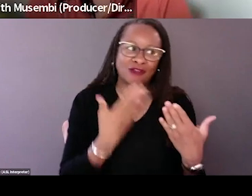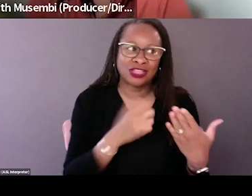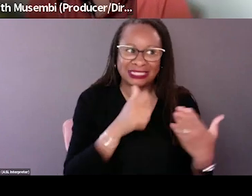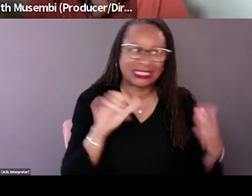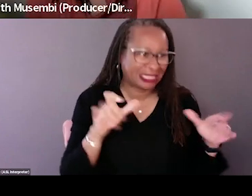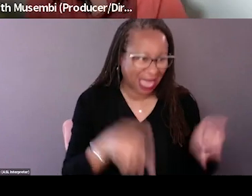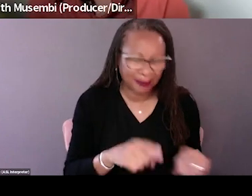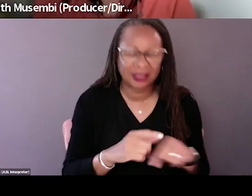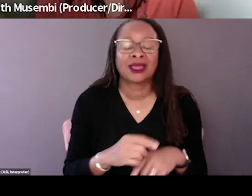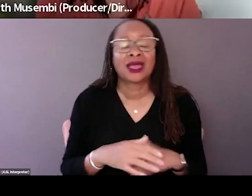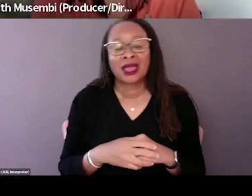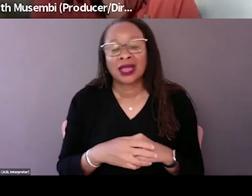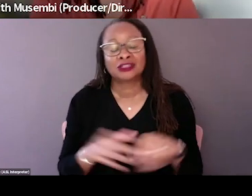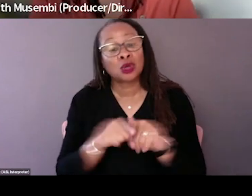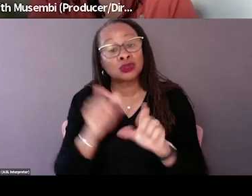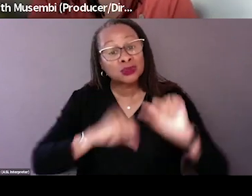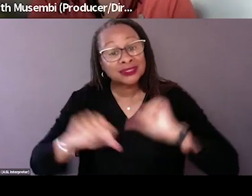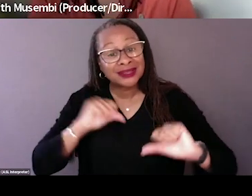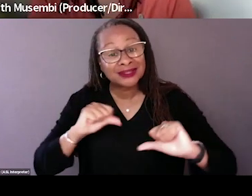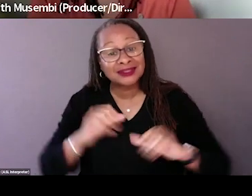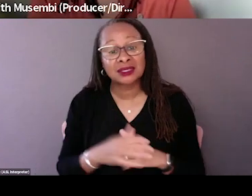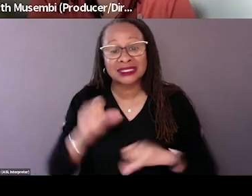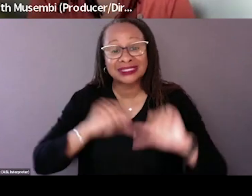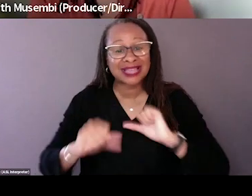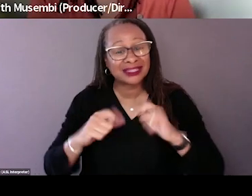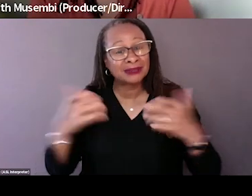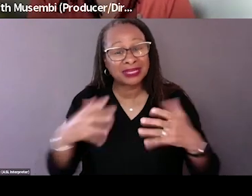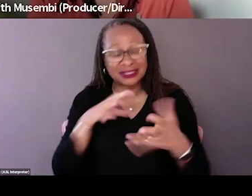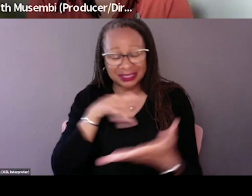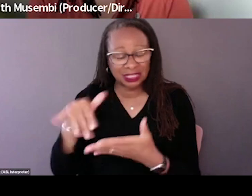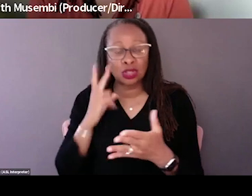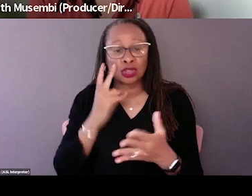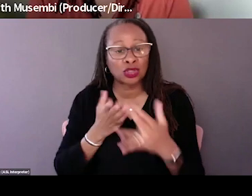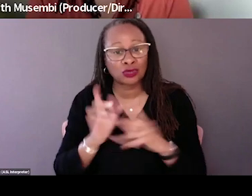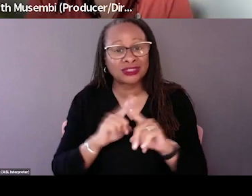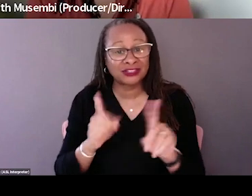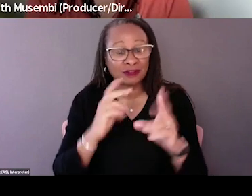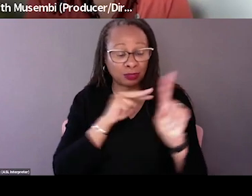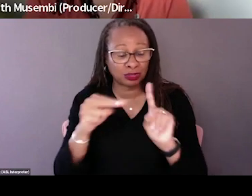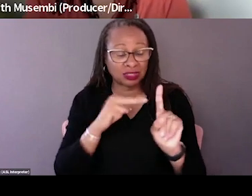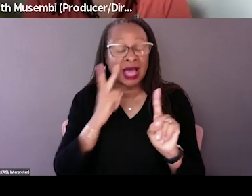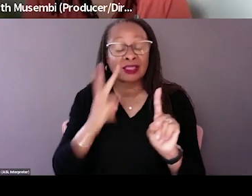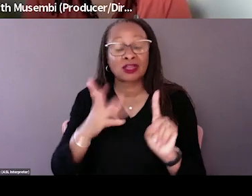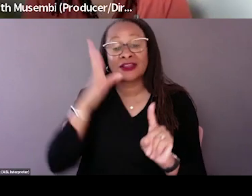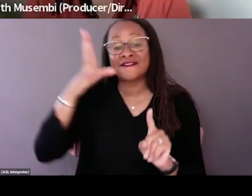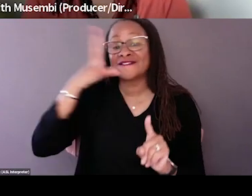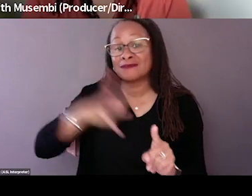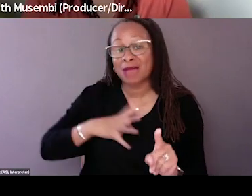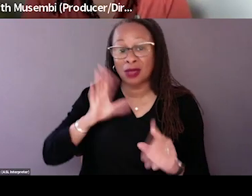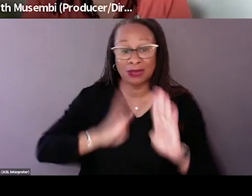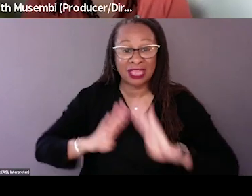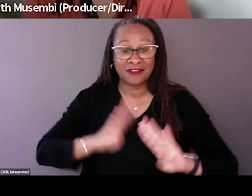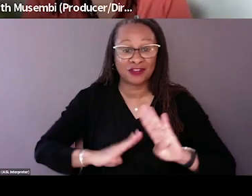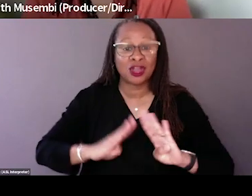There's also the science. Scientific study is looking through a different lens, and it is looking at female behavior in the natural world. There was always this